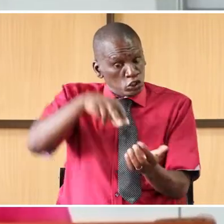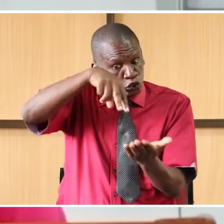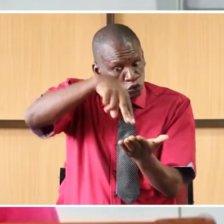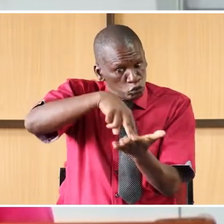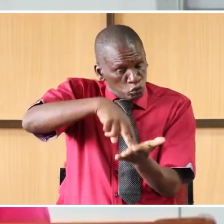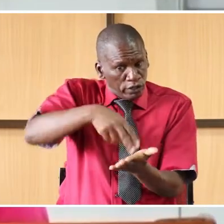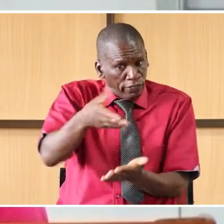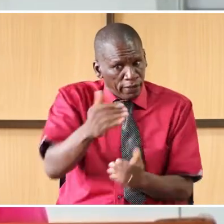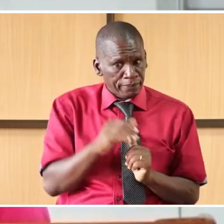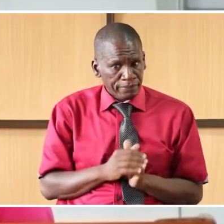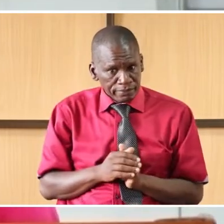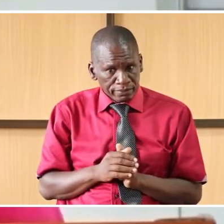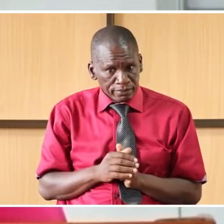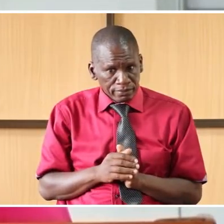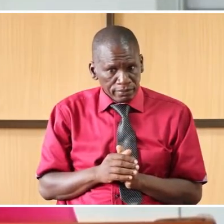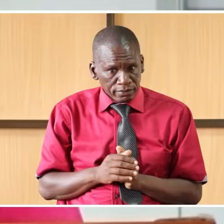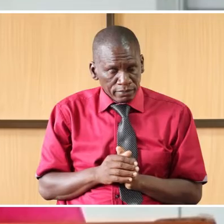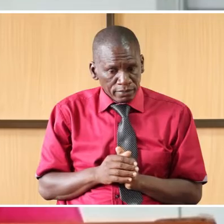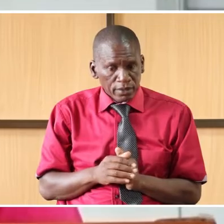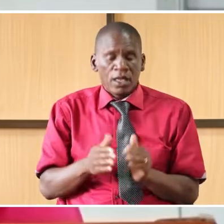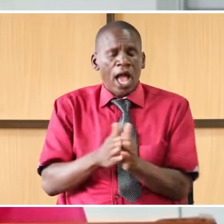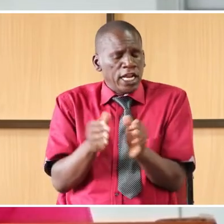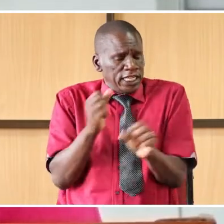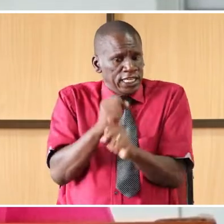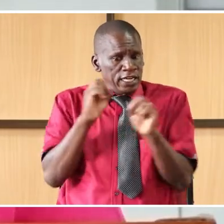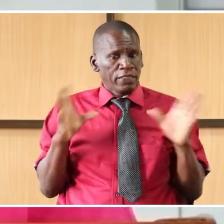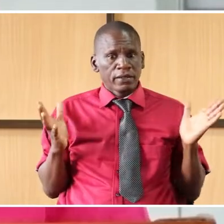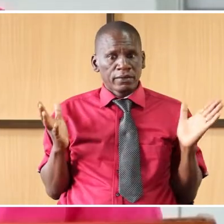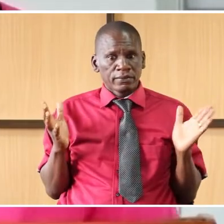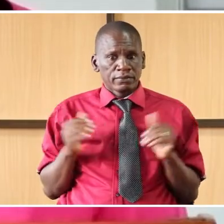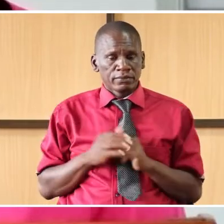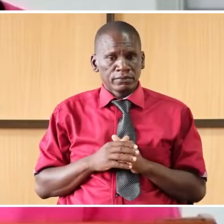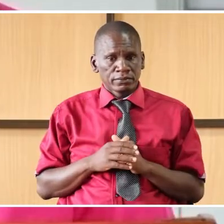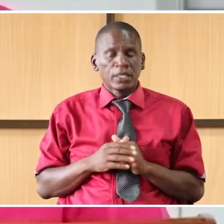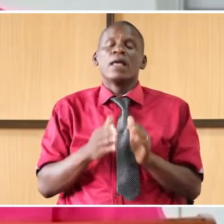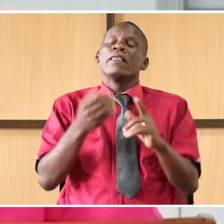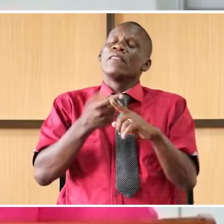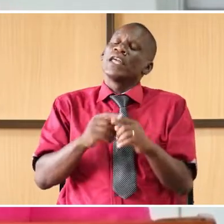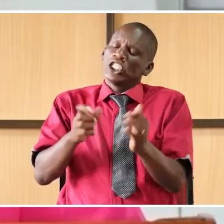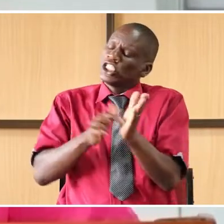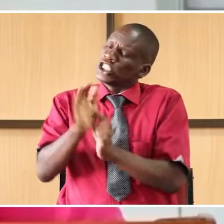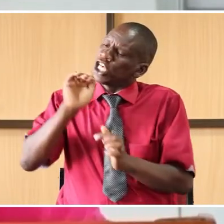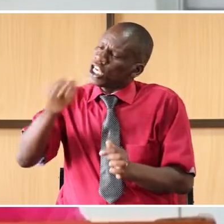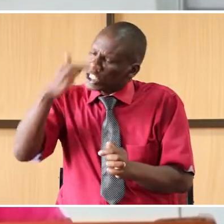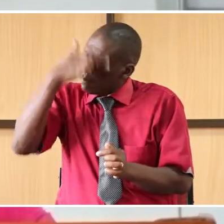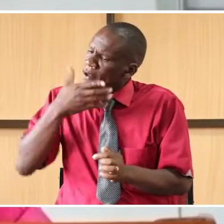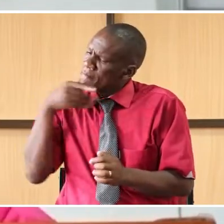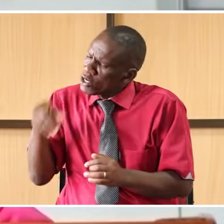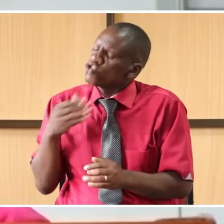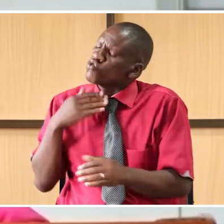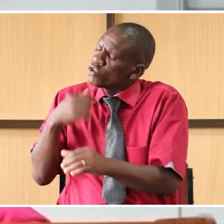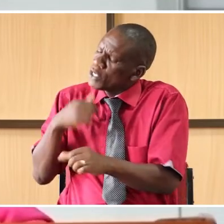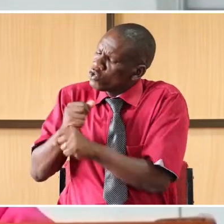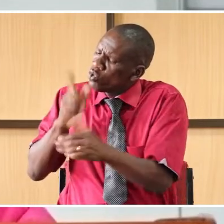still. He stood still and he did not do anything. And then he asked him, what do you want me to do for